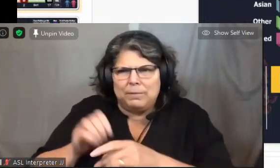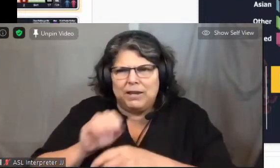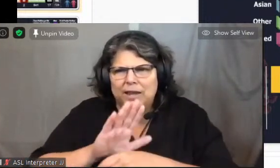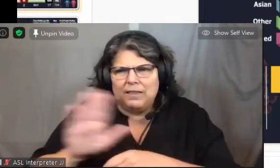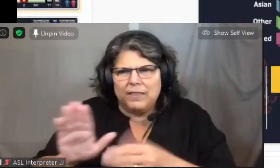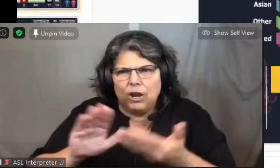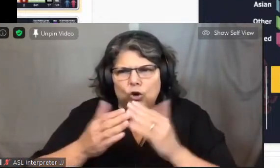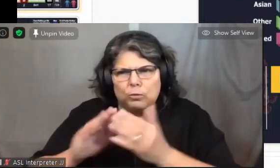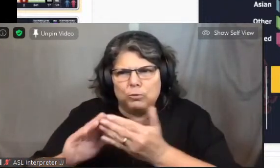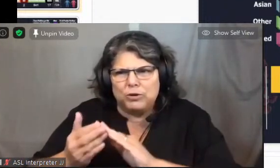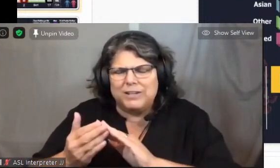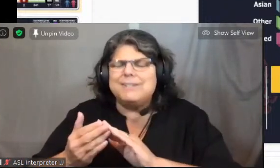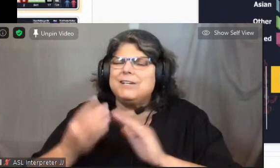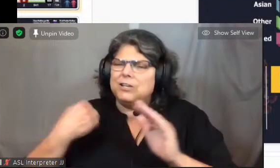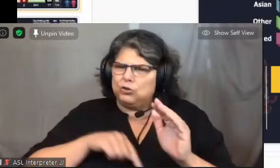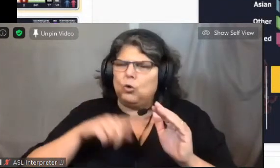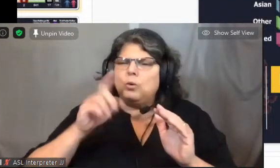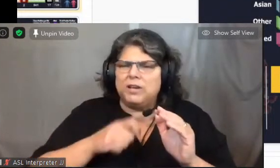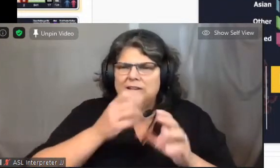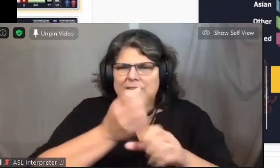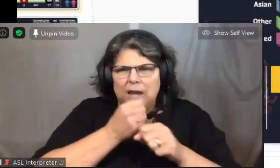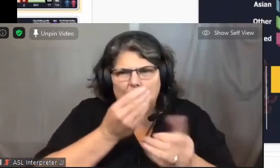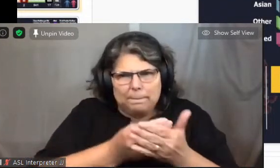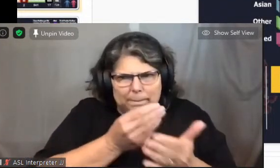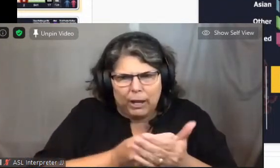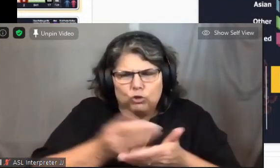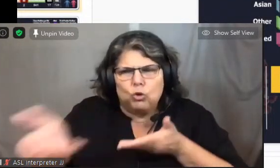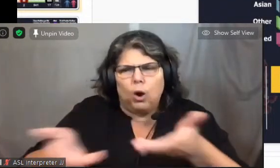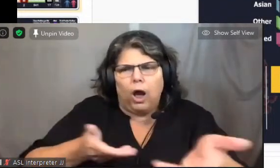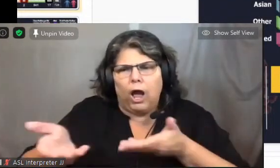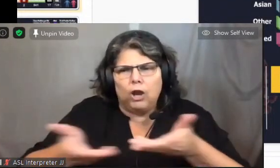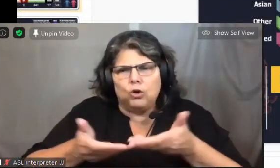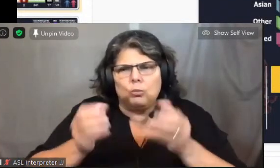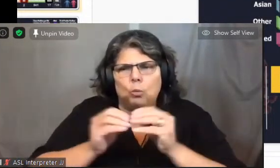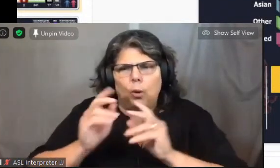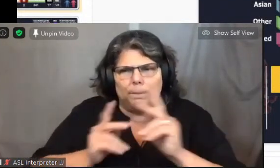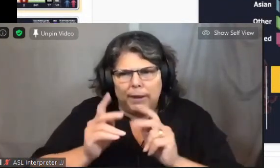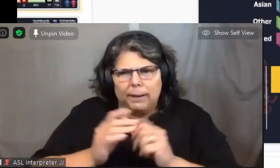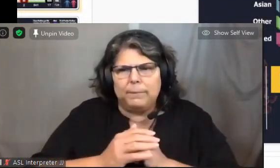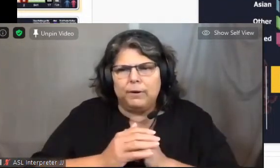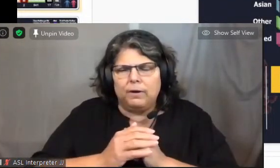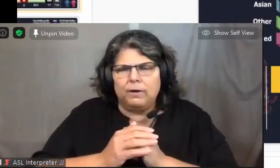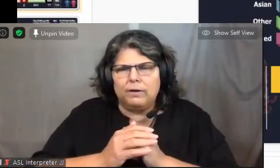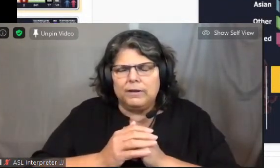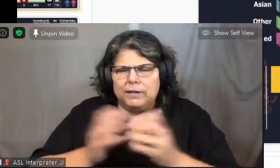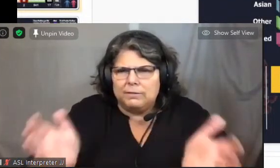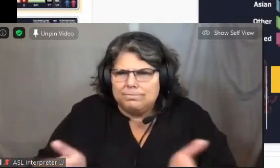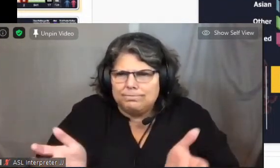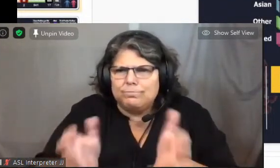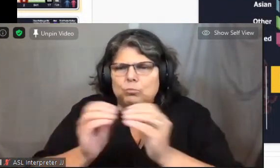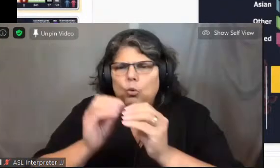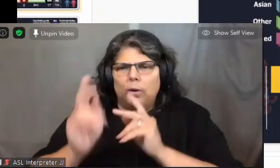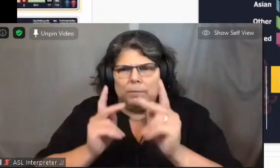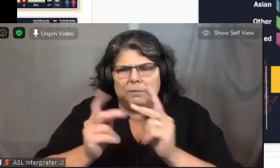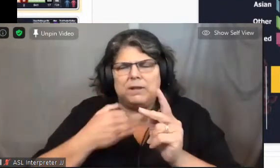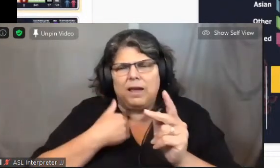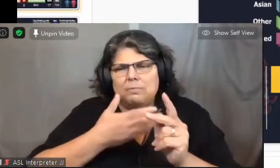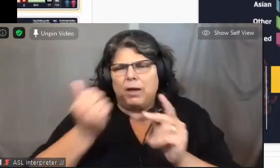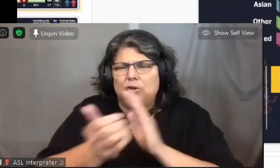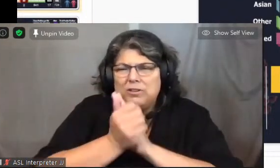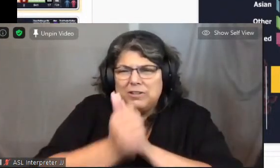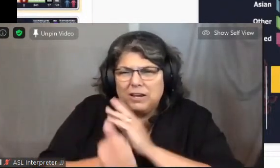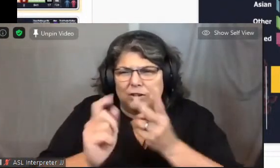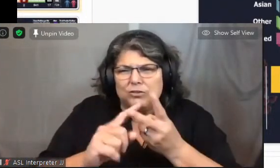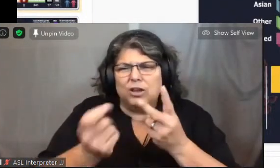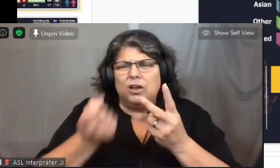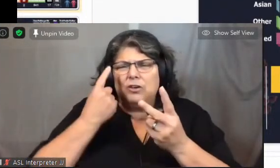increase hiring through grants, and then also bringing up people who are going to be more skilled and understand the county workings,